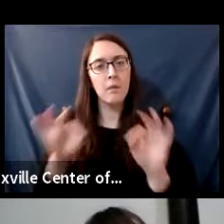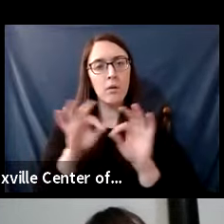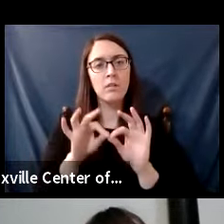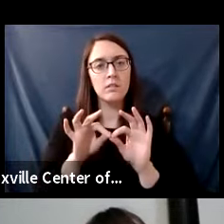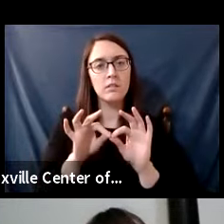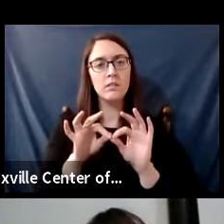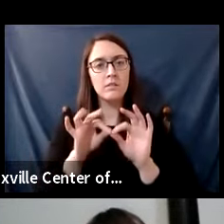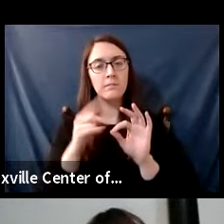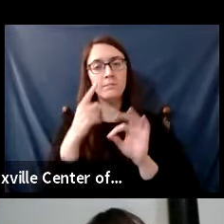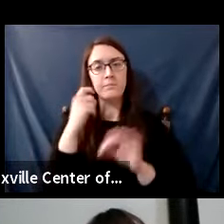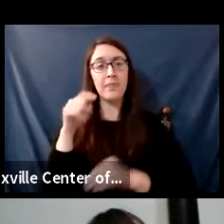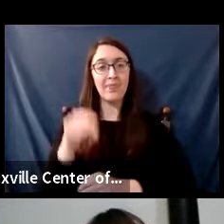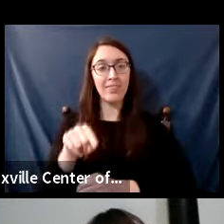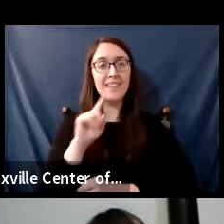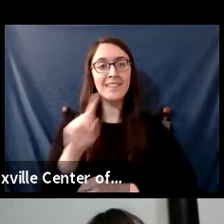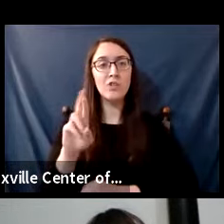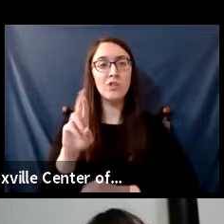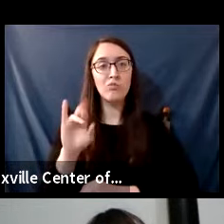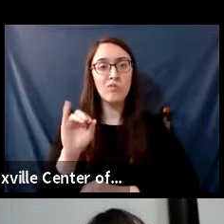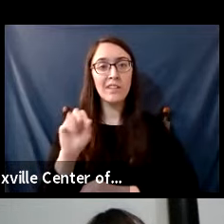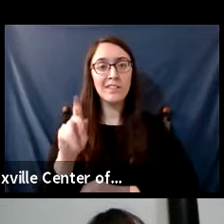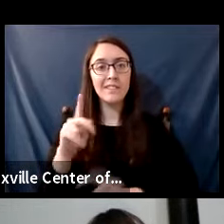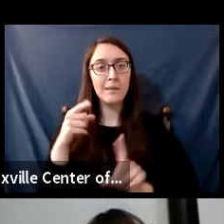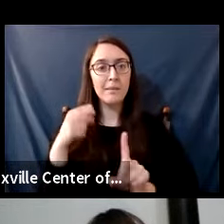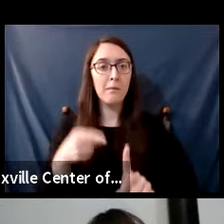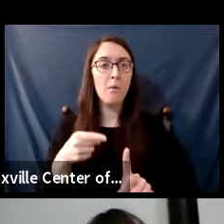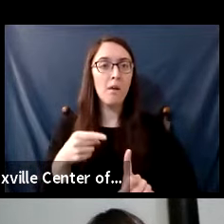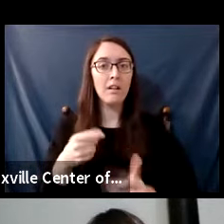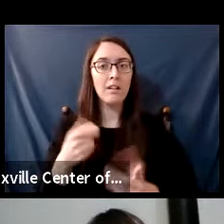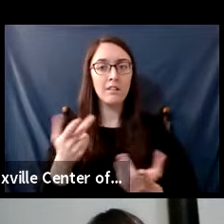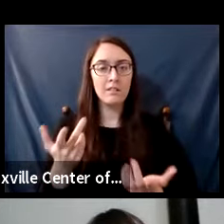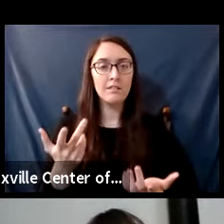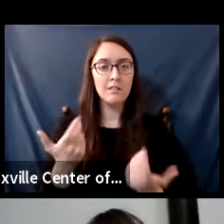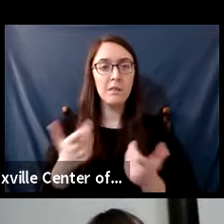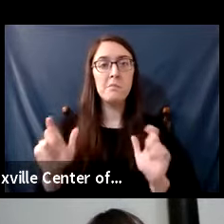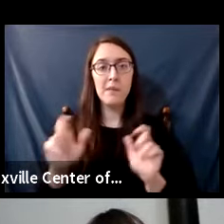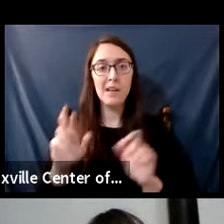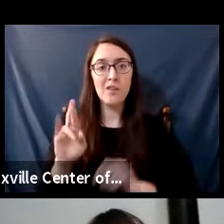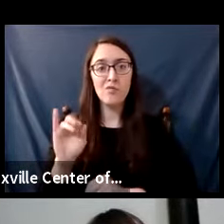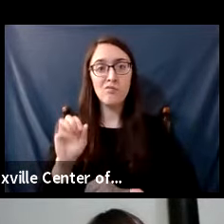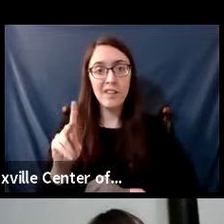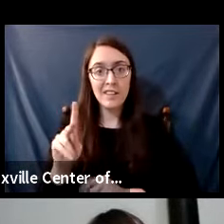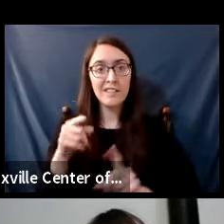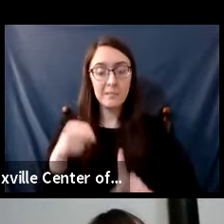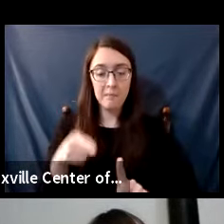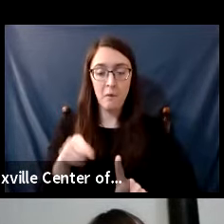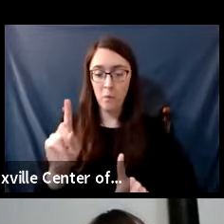this is the risk point. Is these. Or at least one of the big ones is these gatherings.